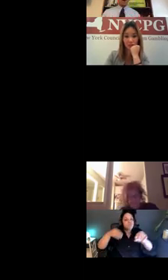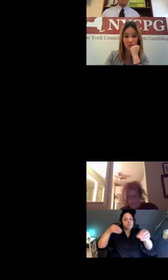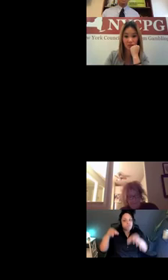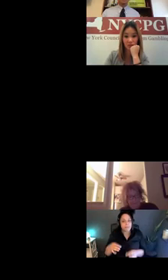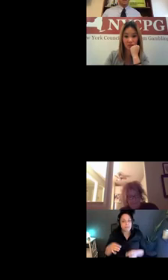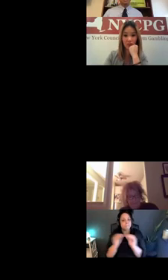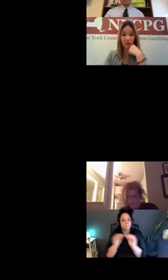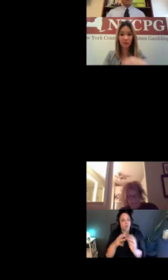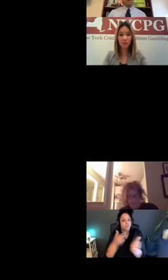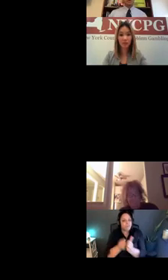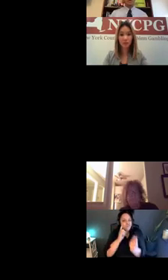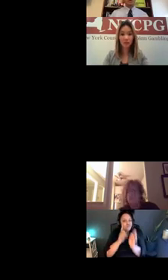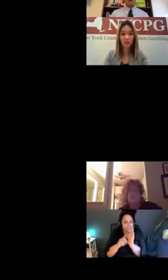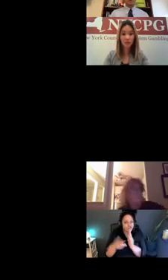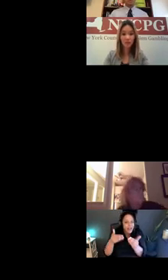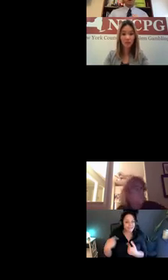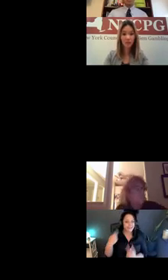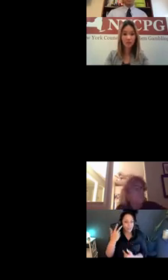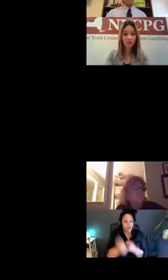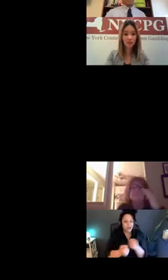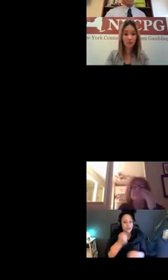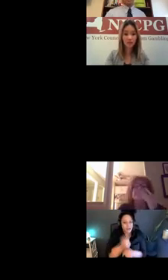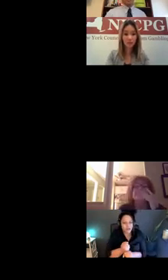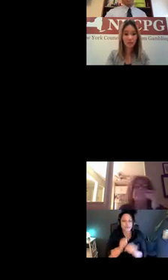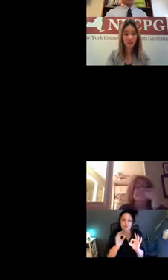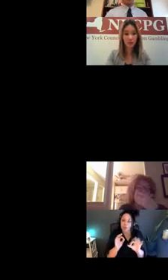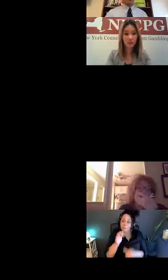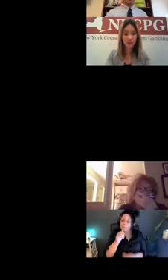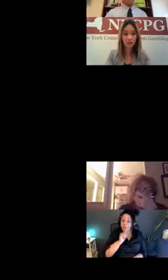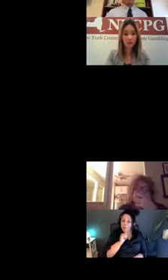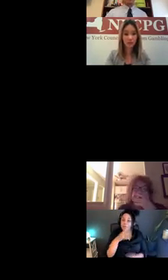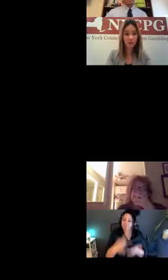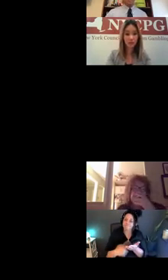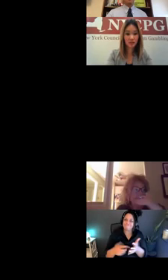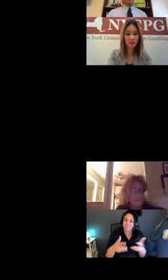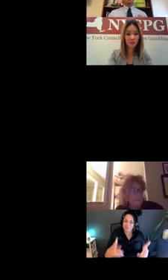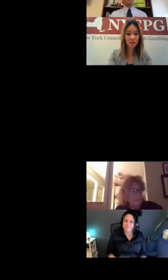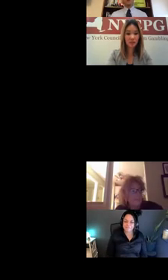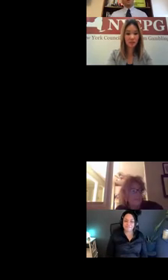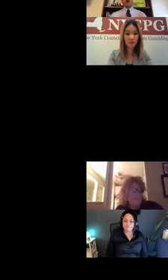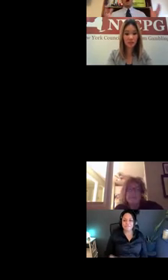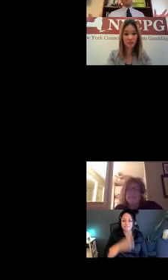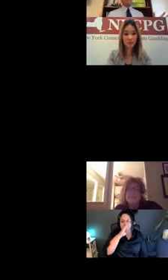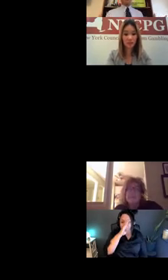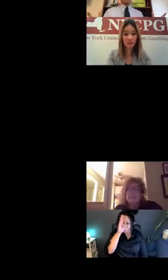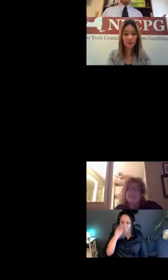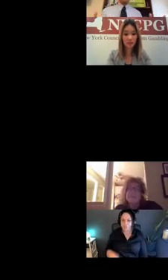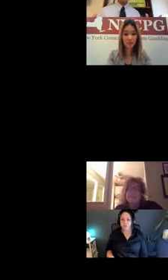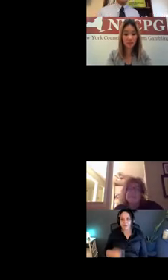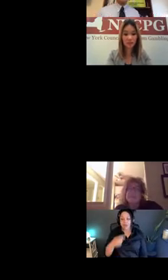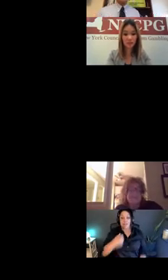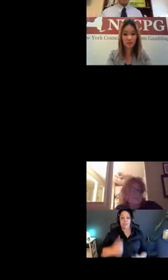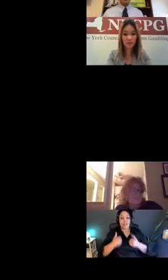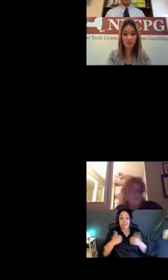more updates in the last 3 years. So bear with me as we go through these slides. I'm logging to you in live in LA where